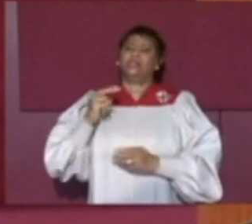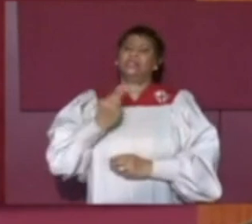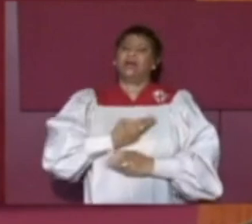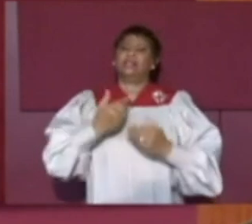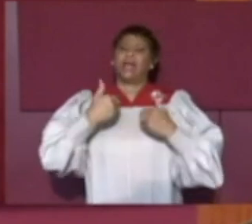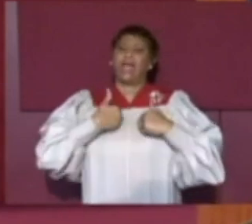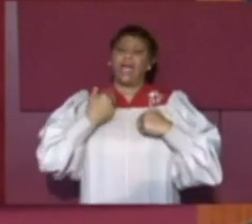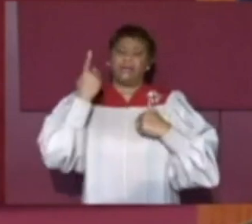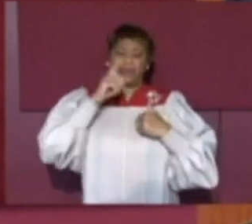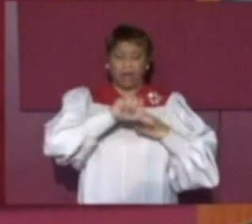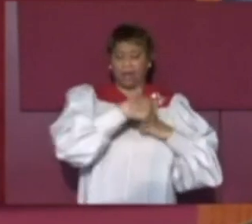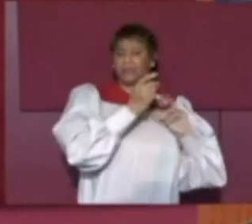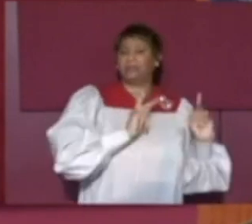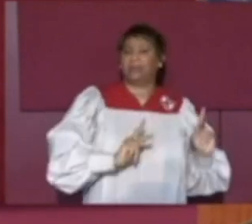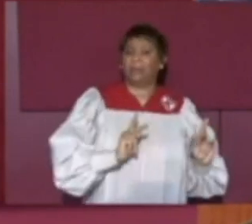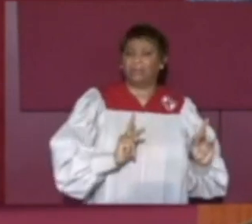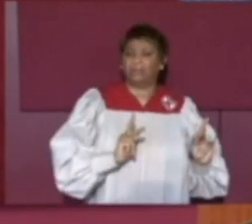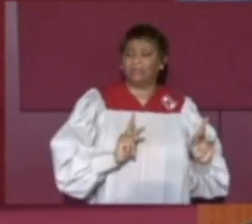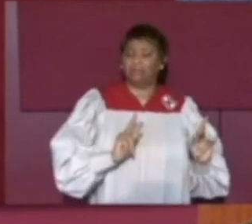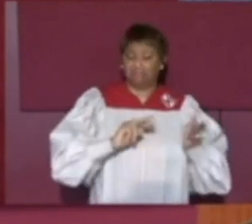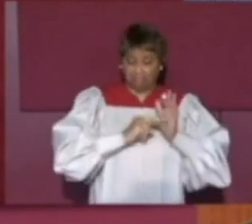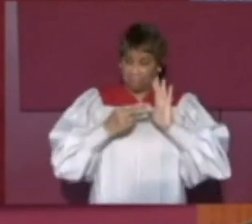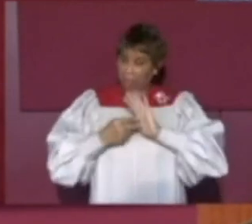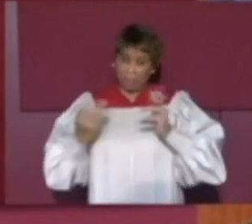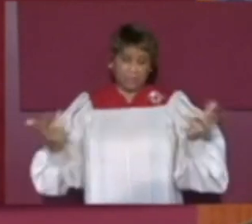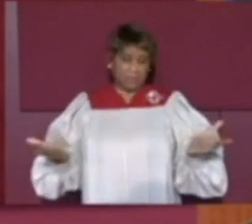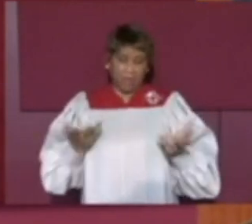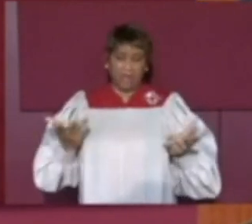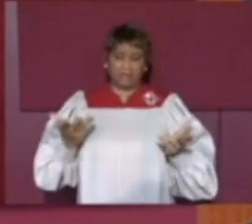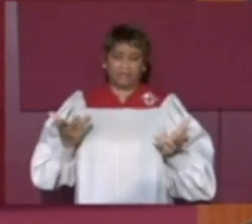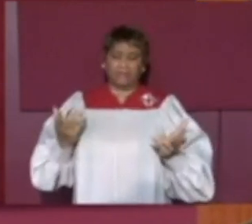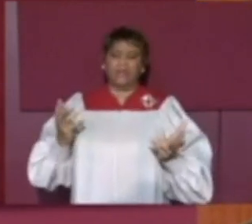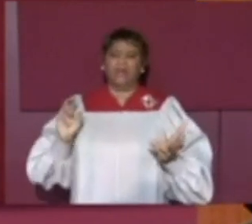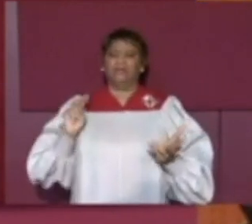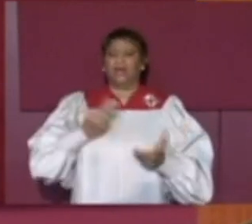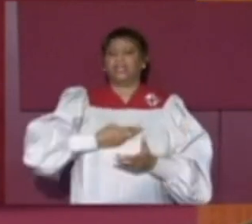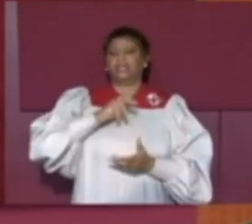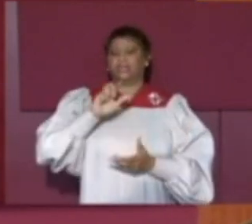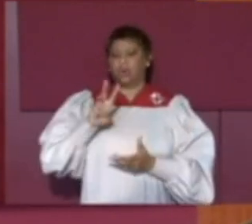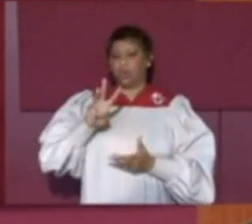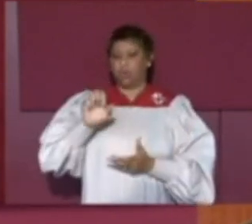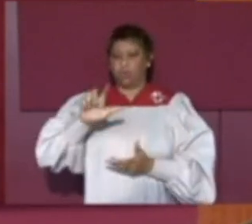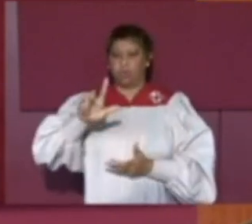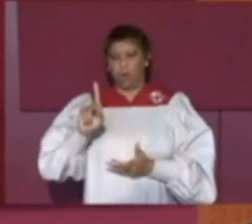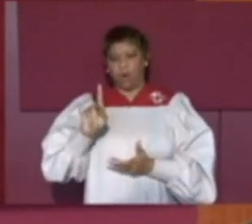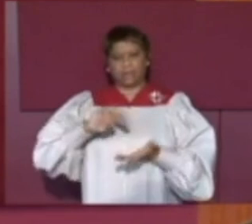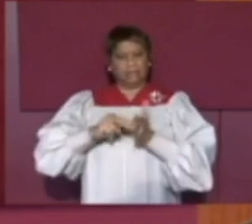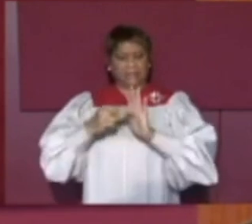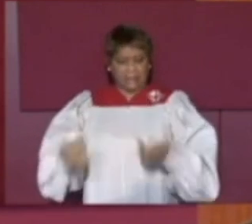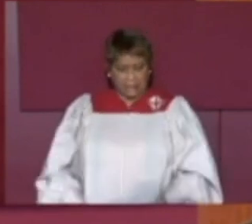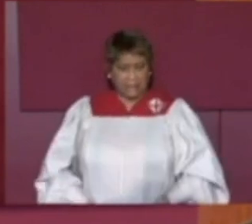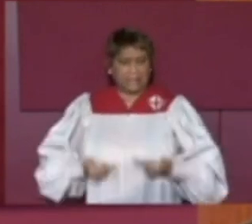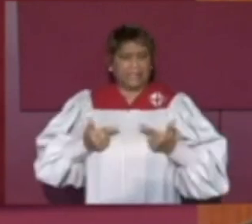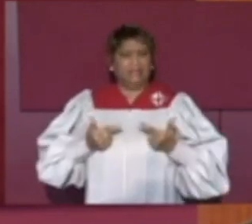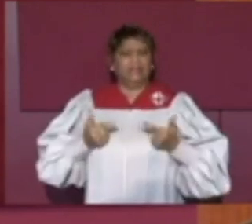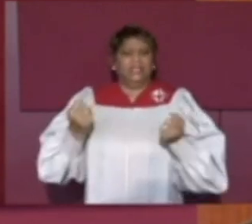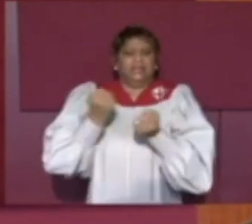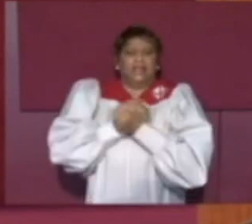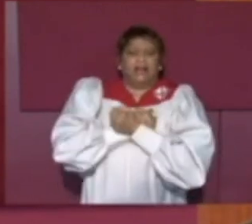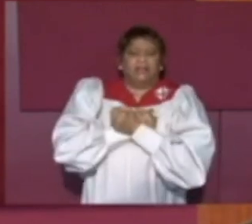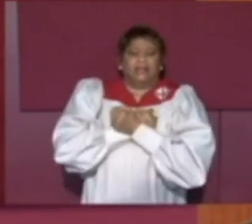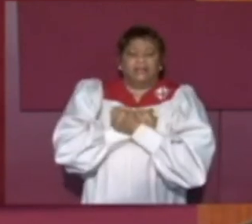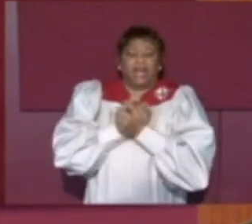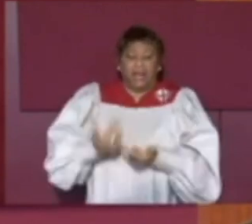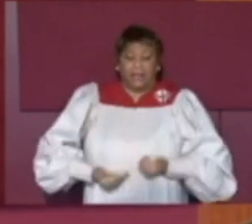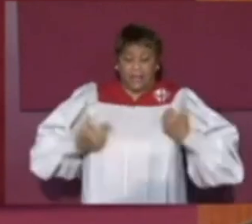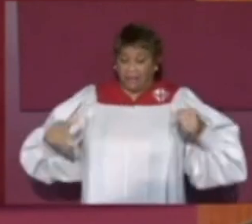us to have for others. The purpose has been for us to walk in love, to live a life of love,